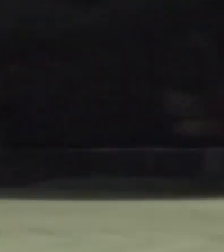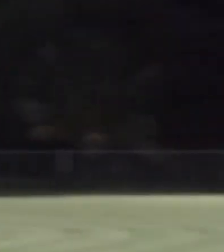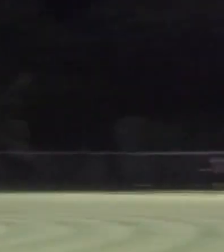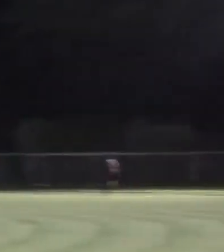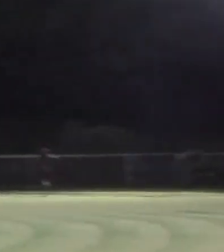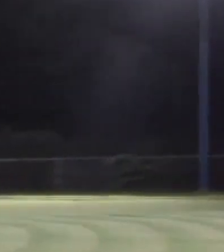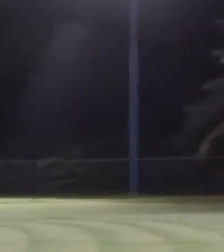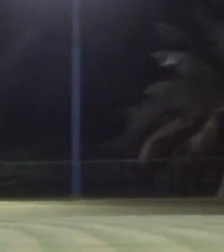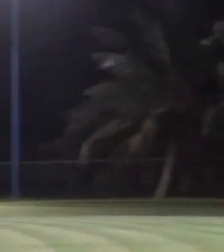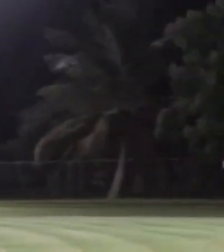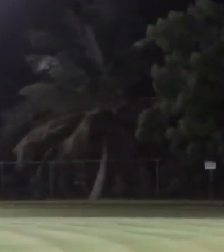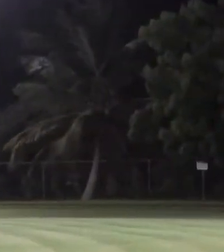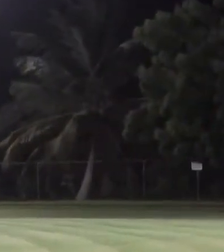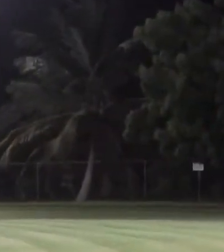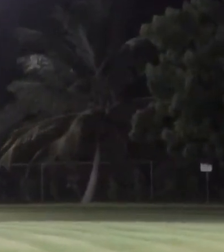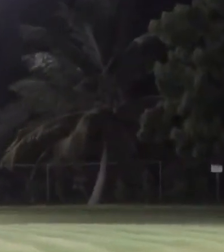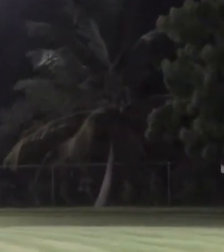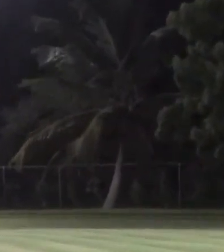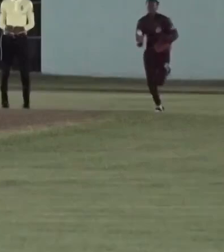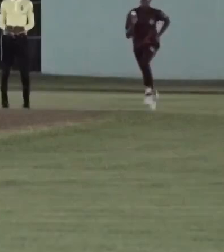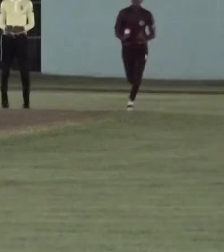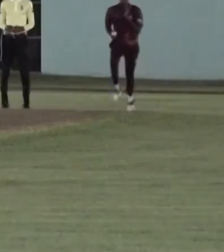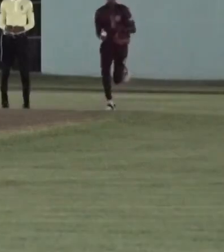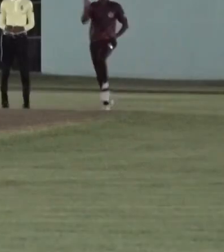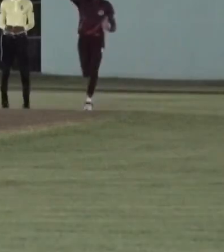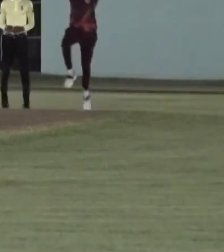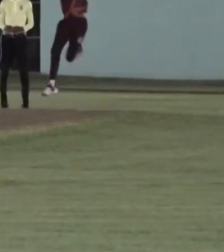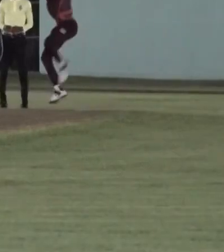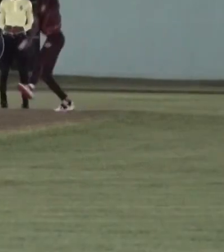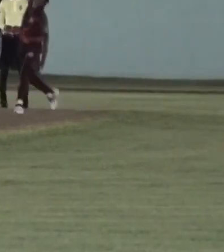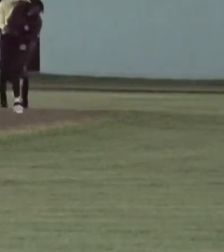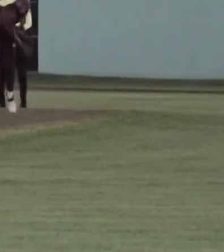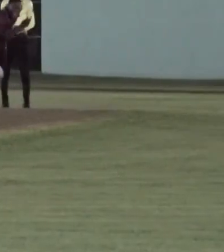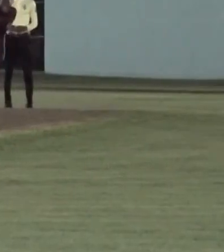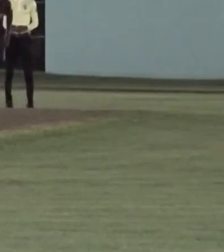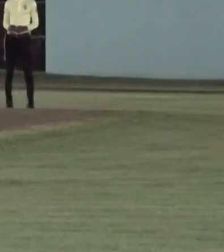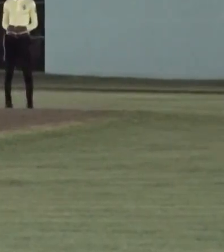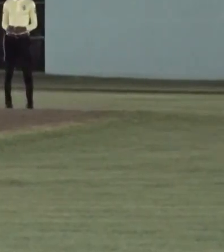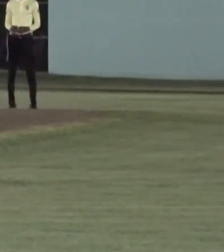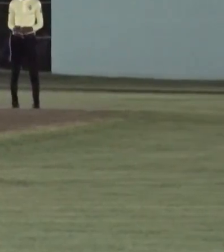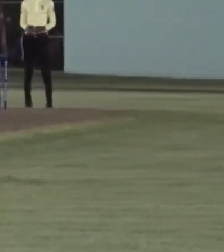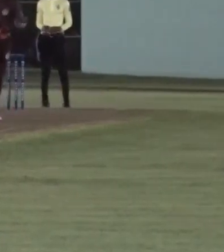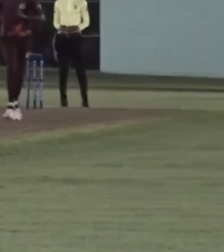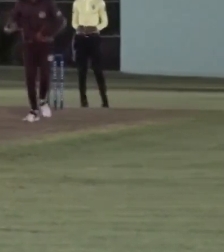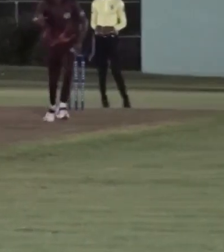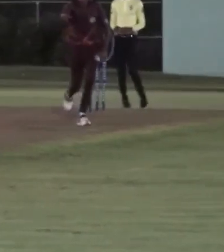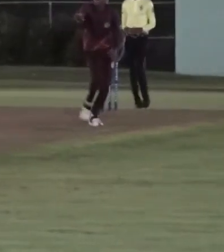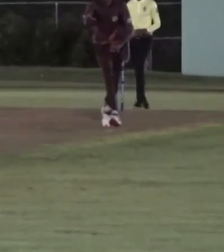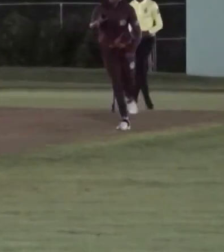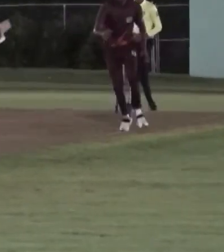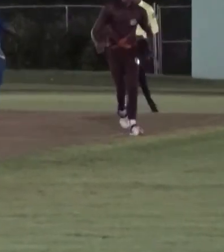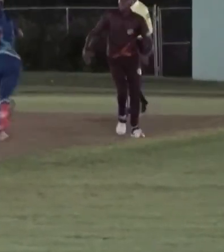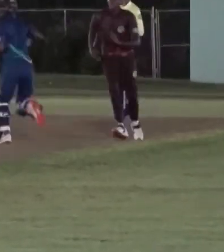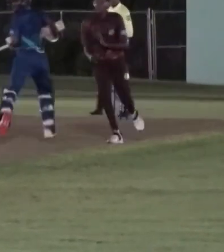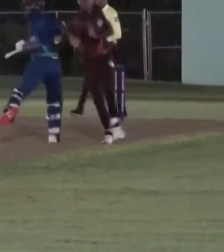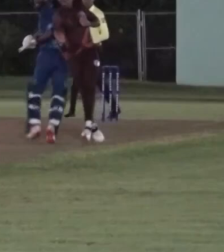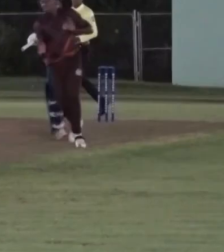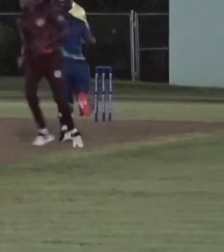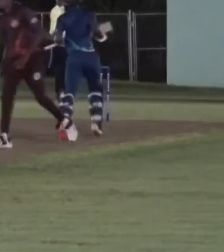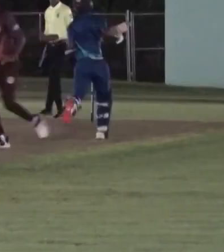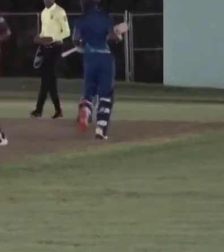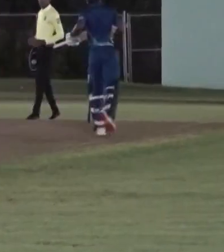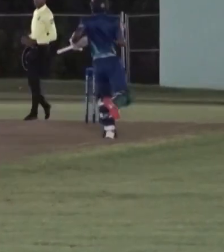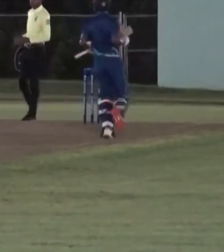fielder had no chance of nabbing. A suicide run saw the demise of Holder for 38 in the final over.